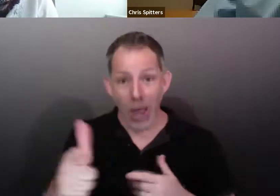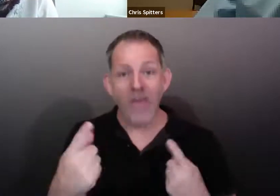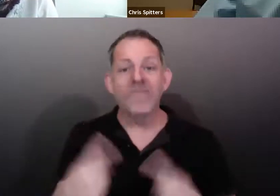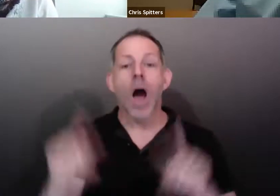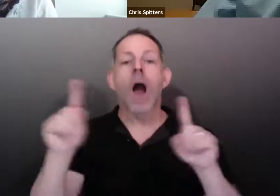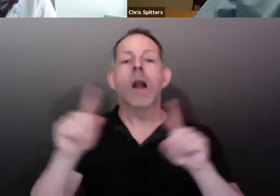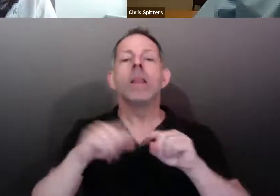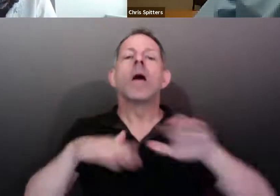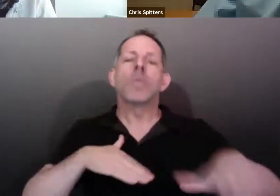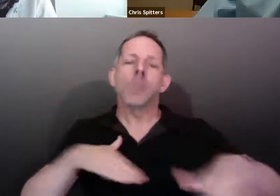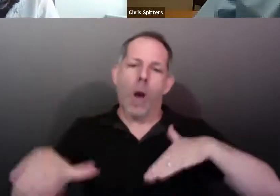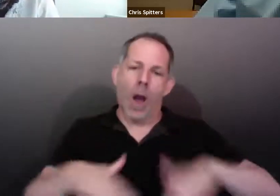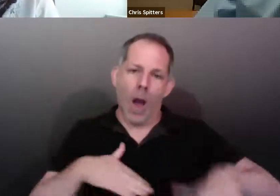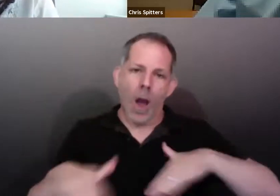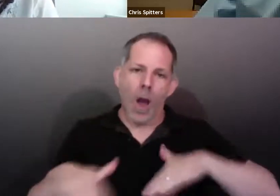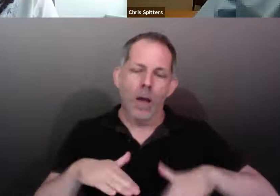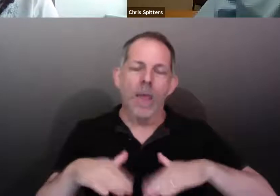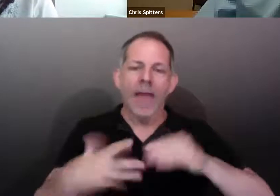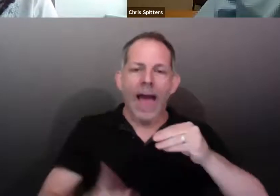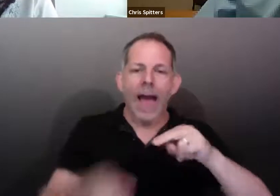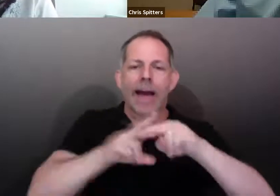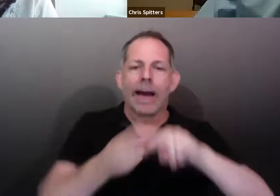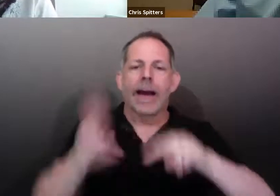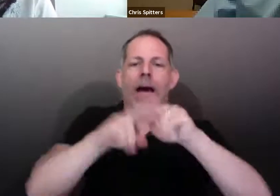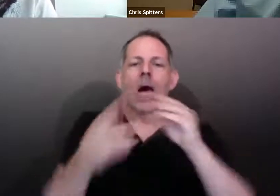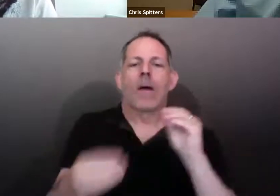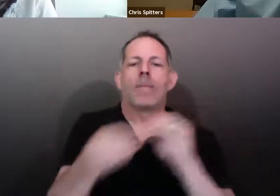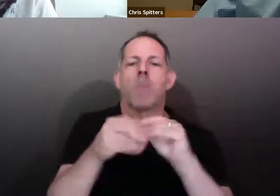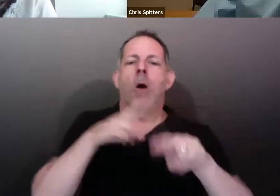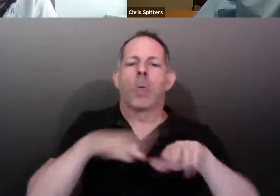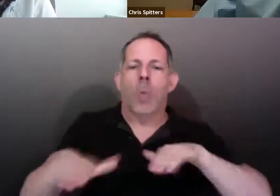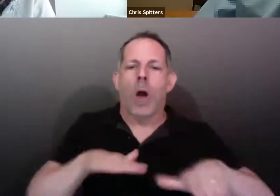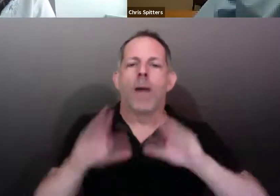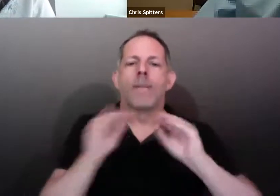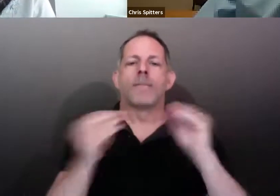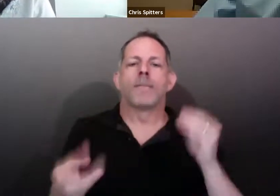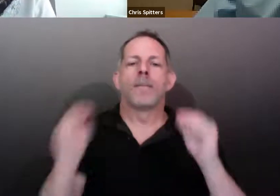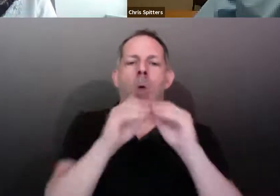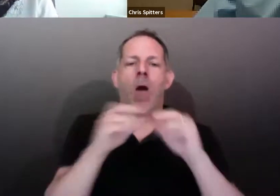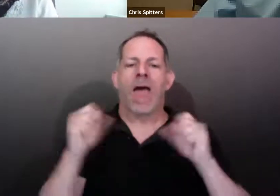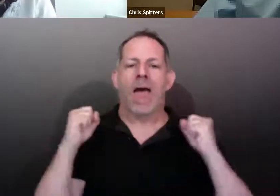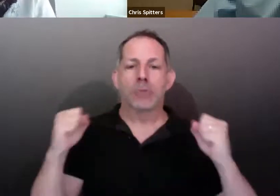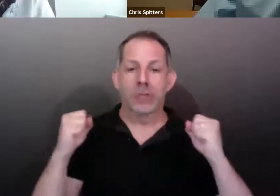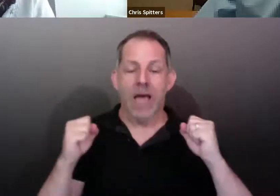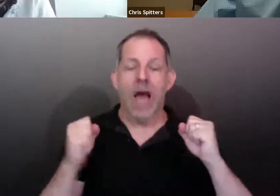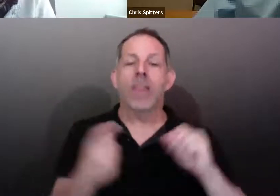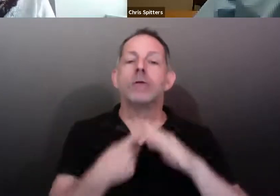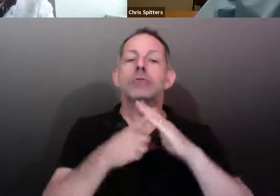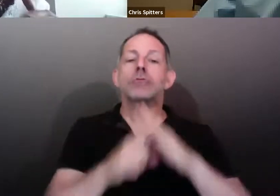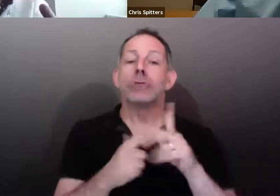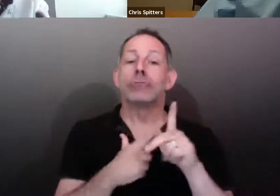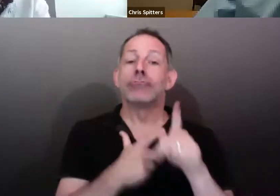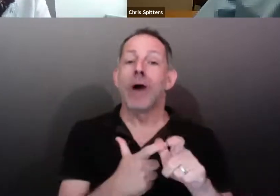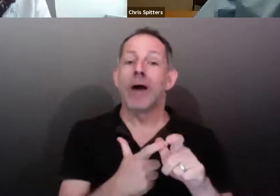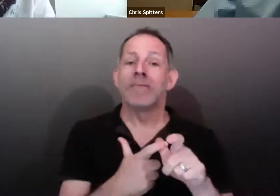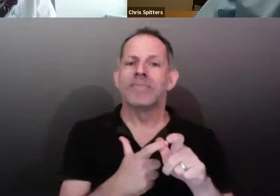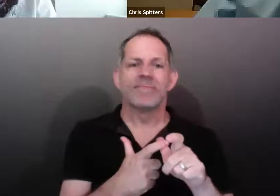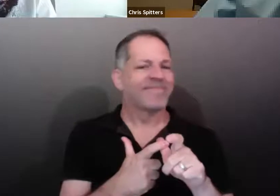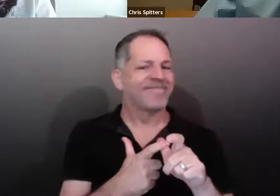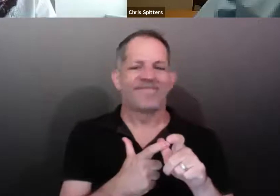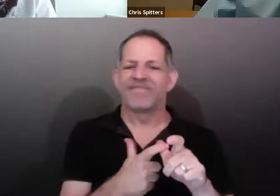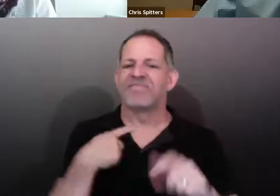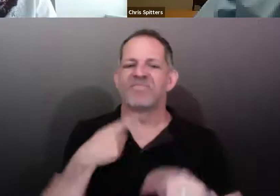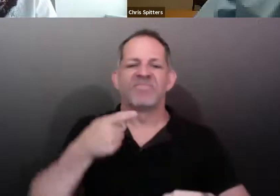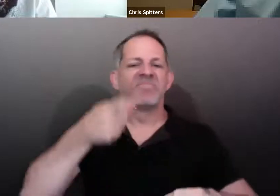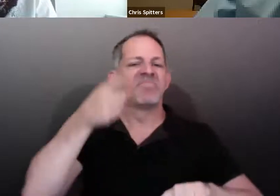even then, as I started to try to add cardio and exercise back in, my resting heart rate would just shoot up. And so typically, my resting